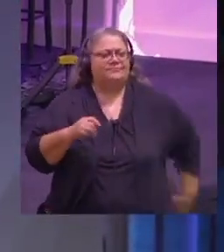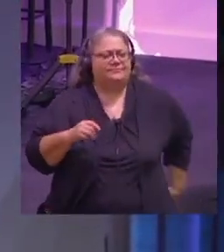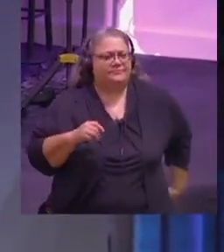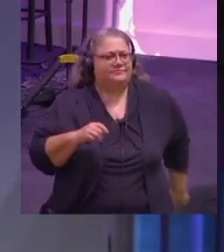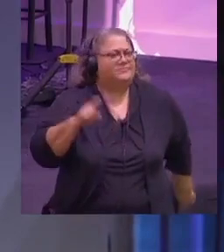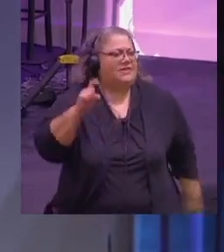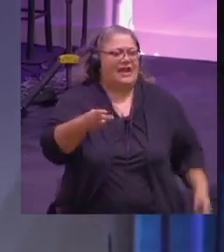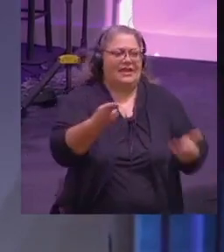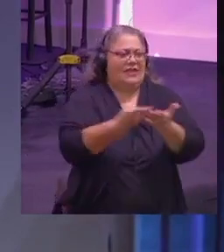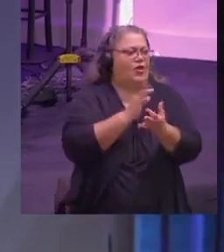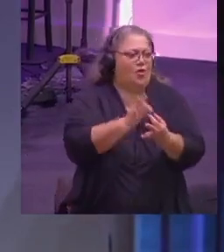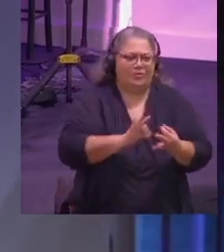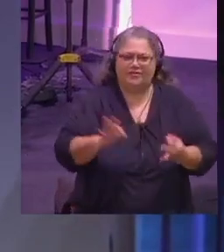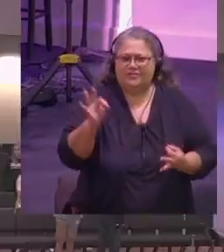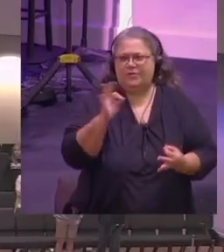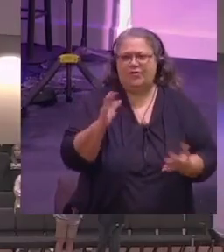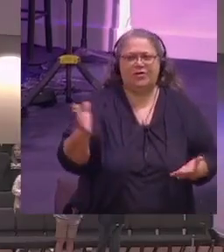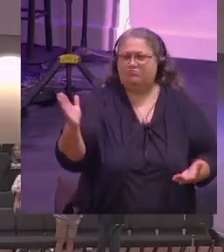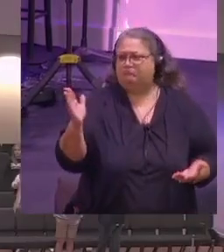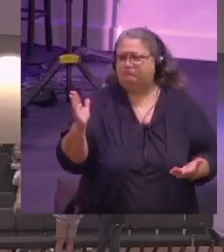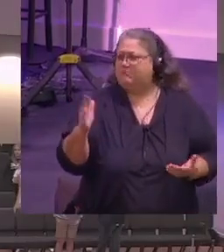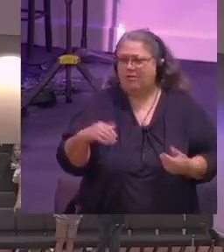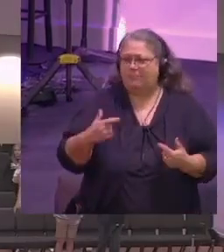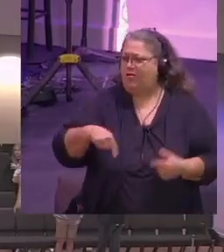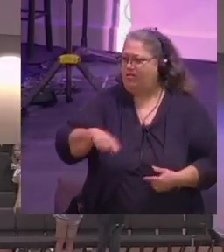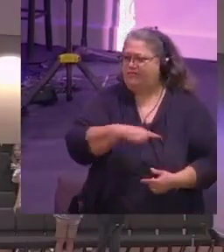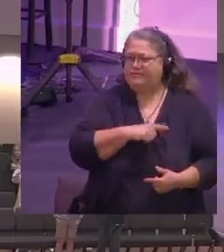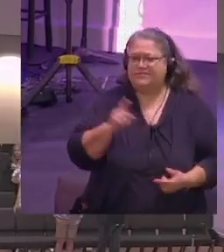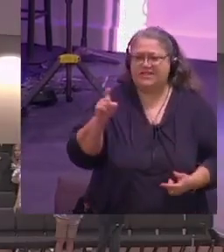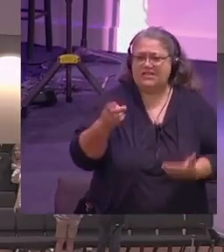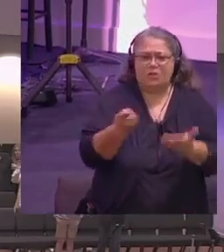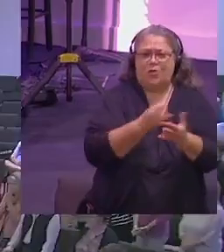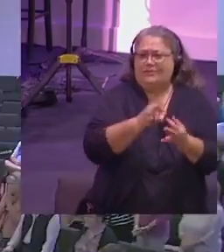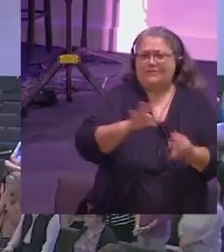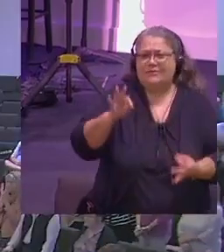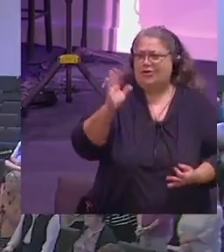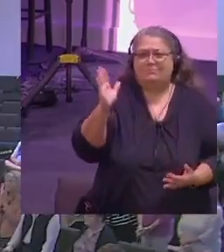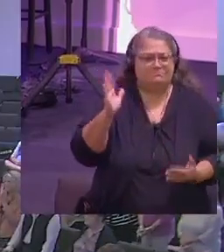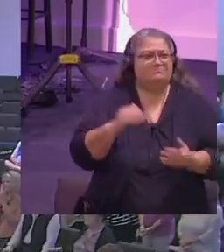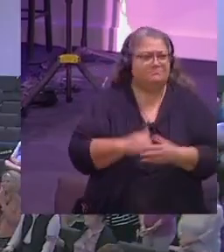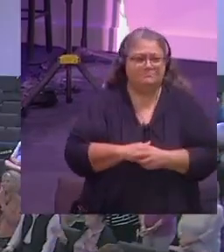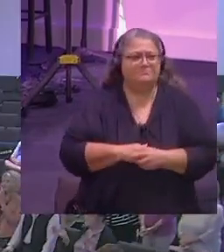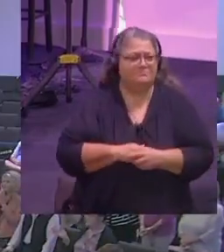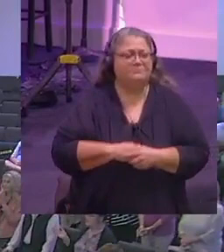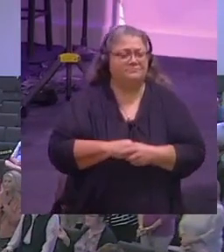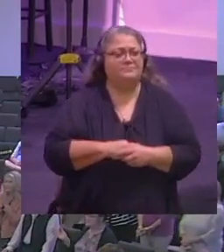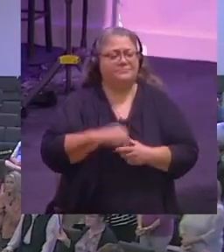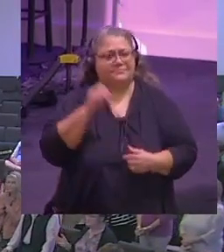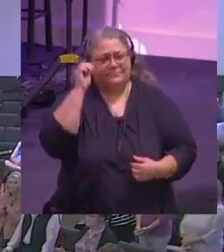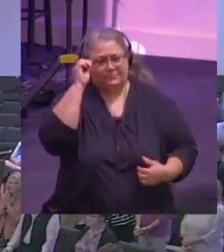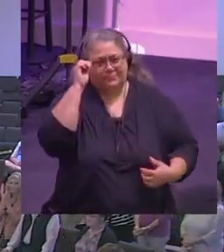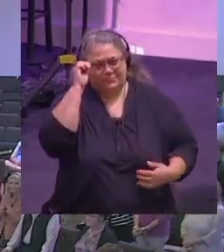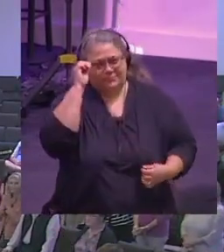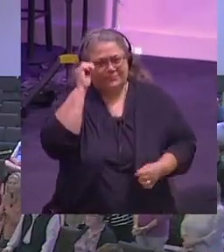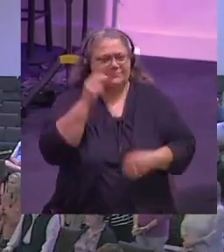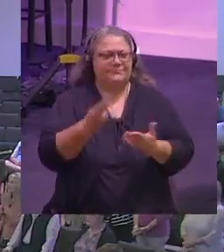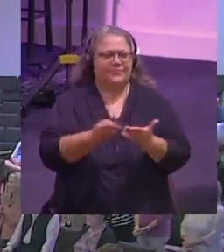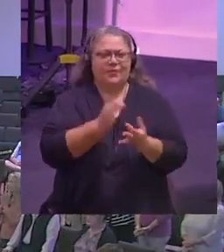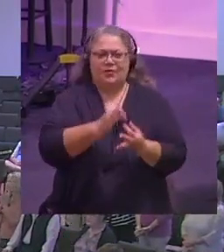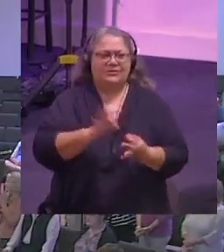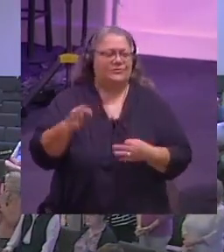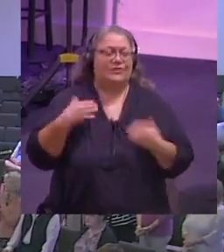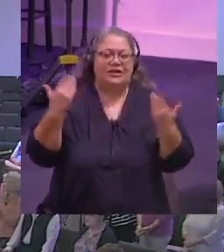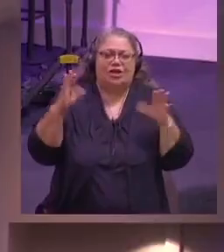Holy Spirit? Yeah. Hands going up all over the place. Holy Spirit, I don't know what to